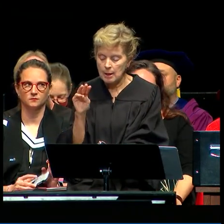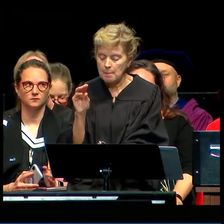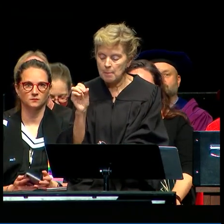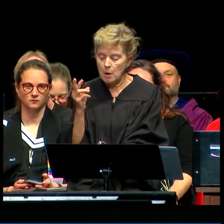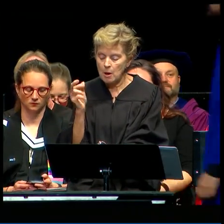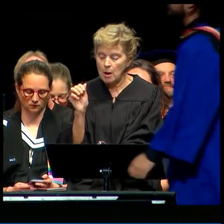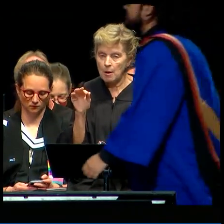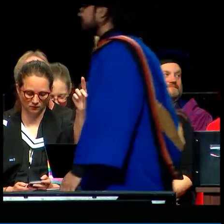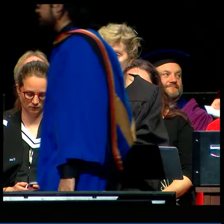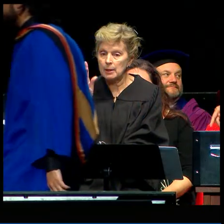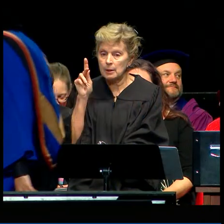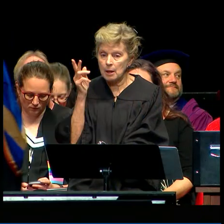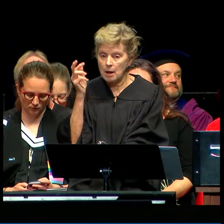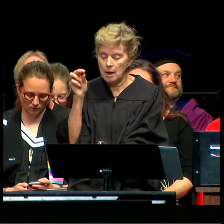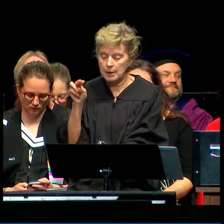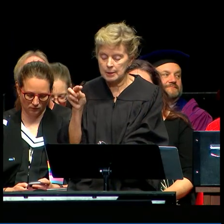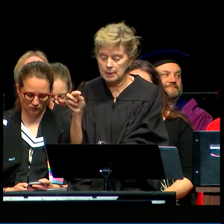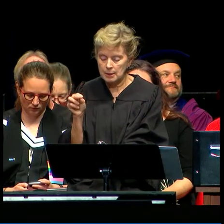Muhammad Khan.